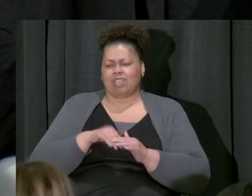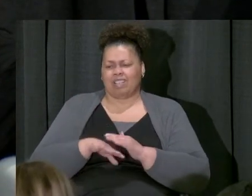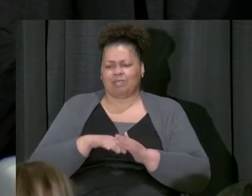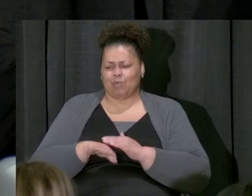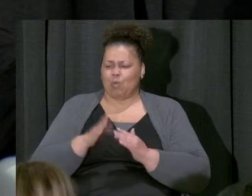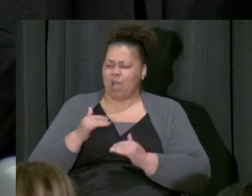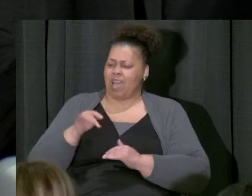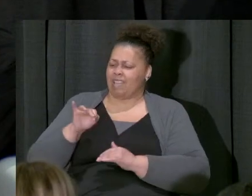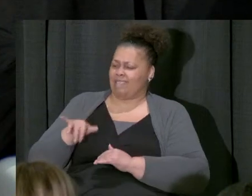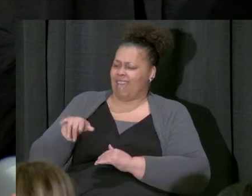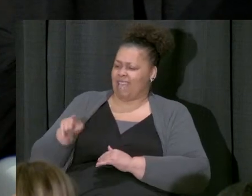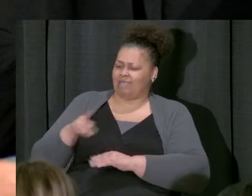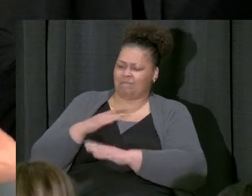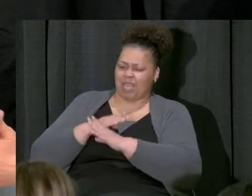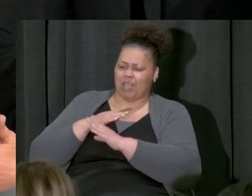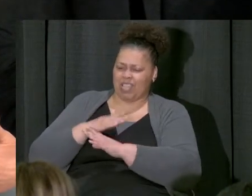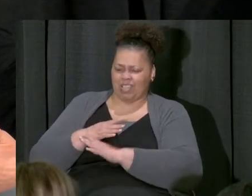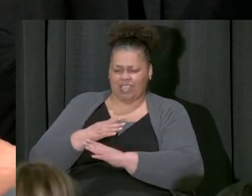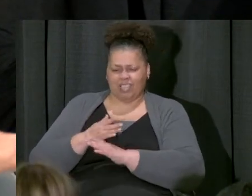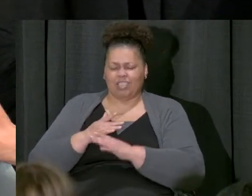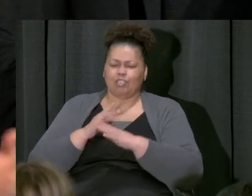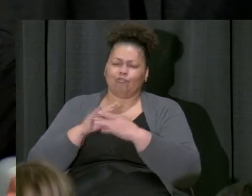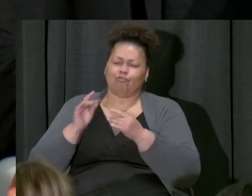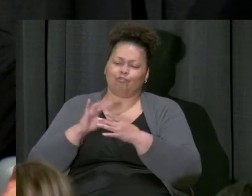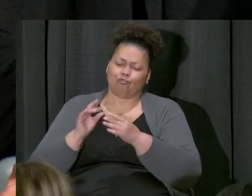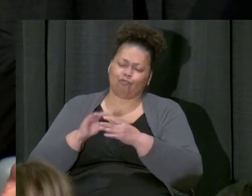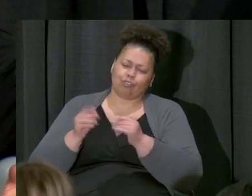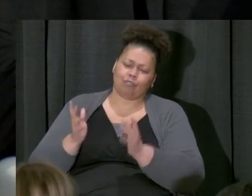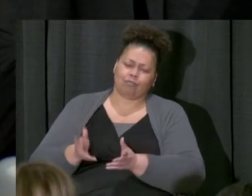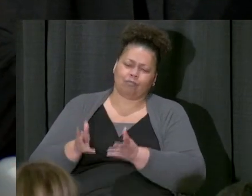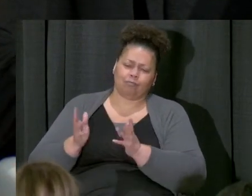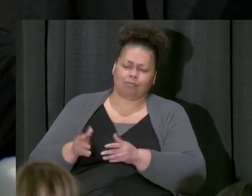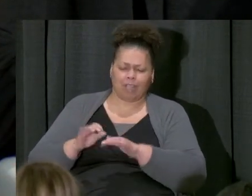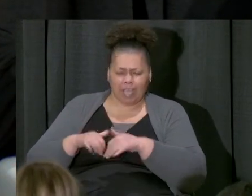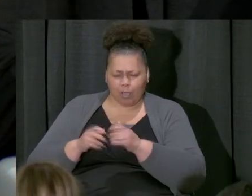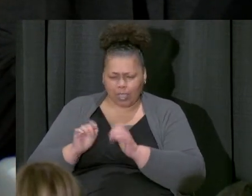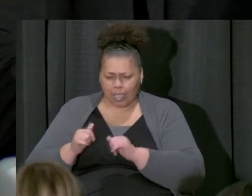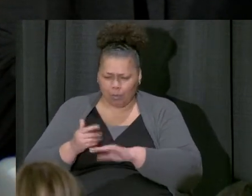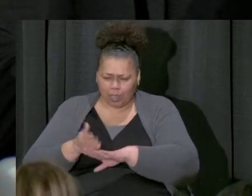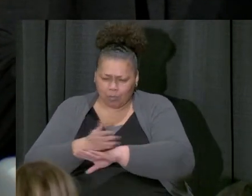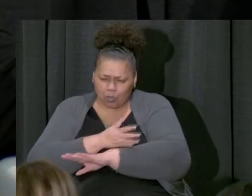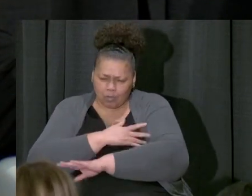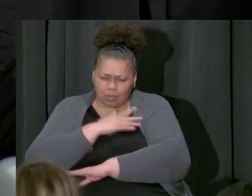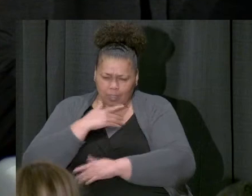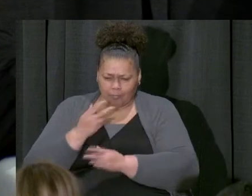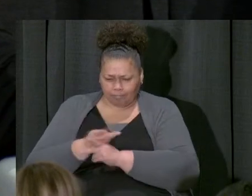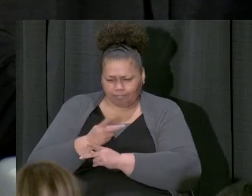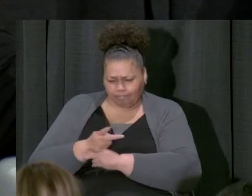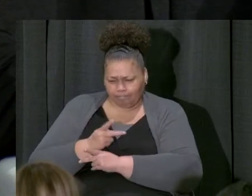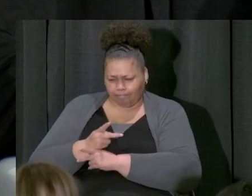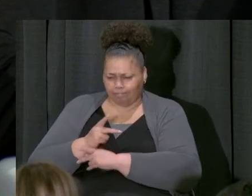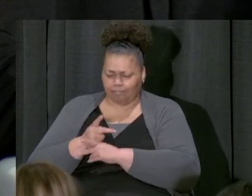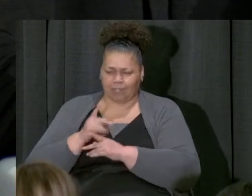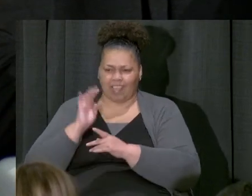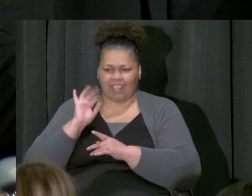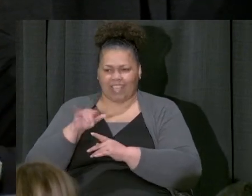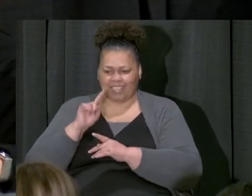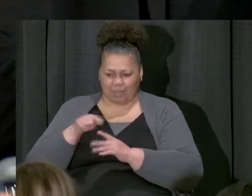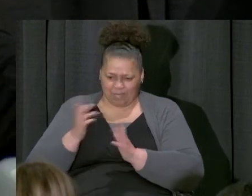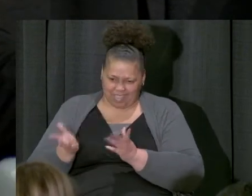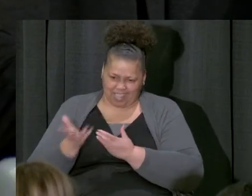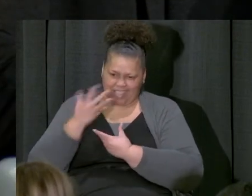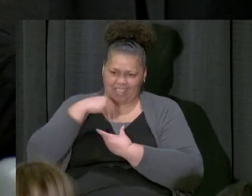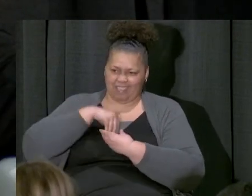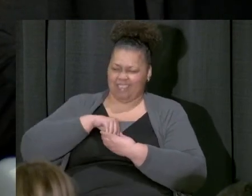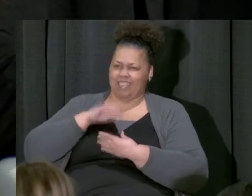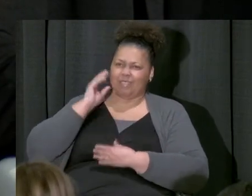what were causing the barriers, and how could we improve that even more? And that's definitely something that I'll be taking back with me. I